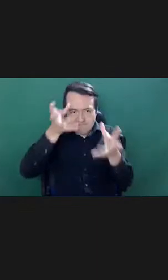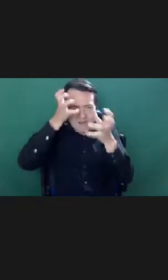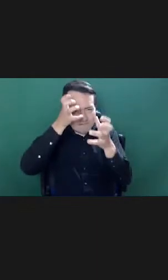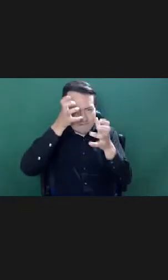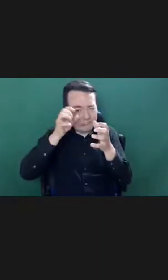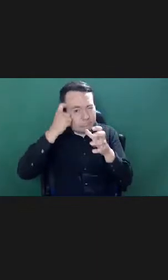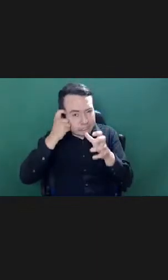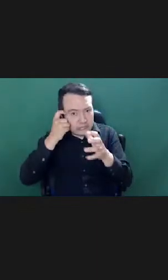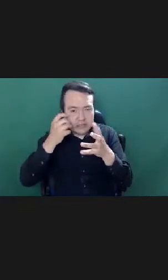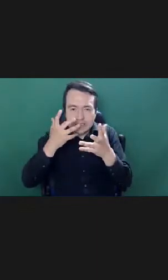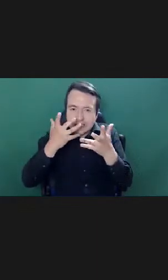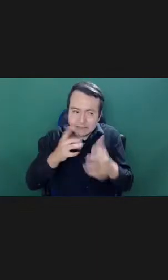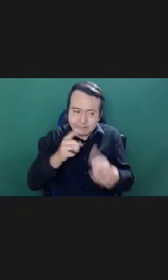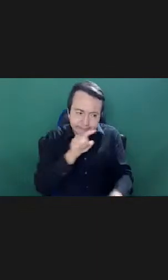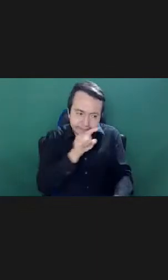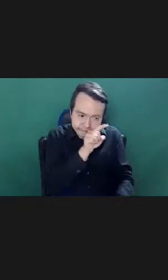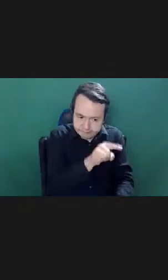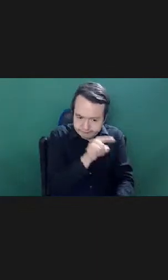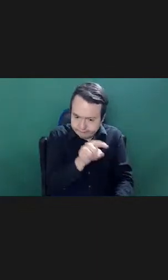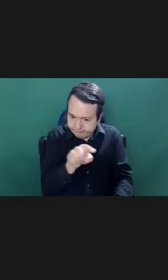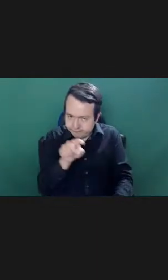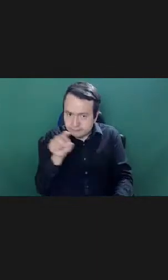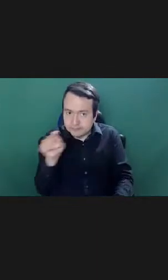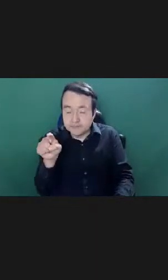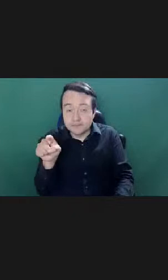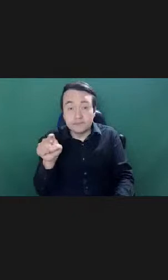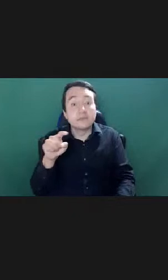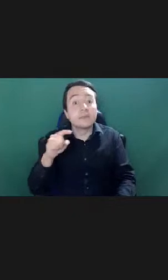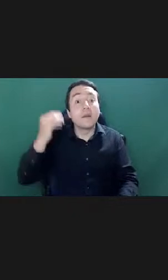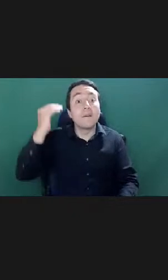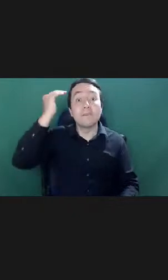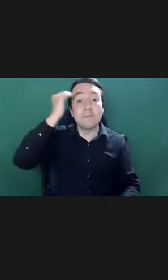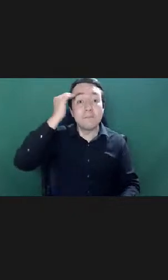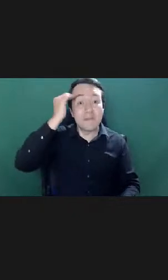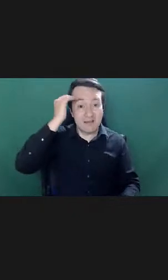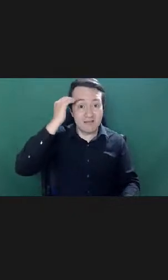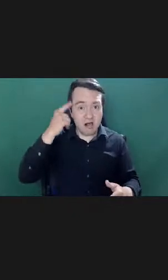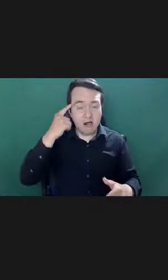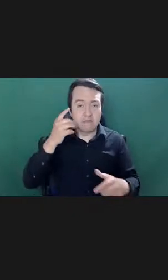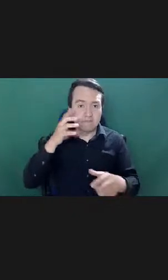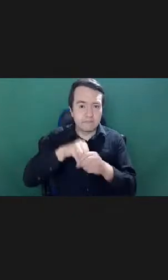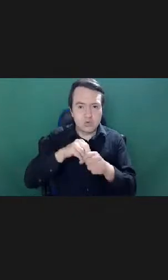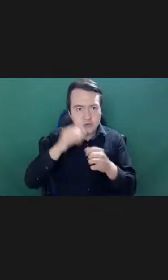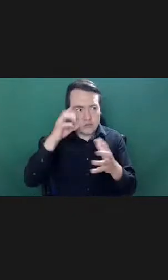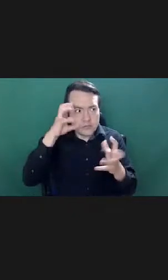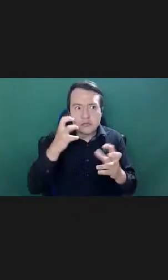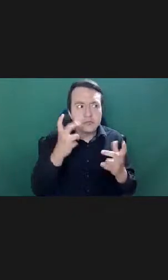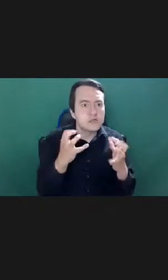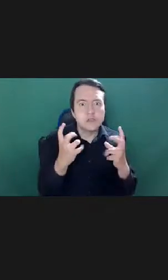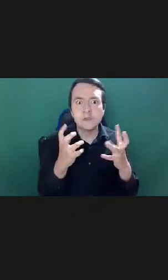disorders, schizophrenia, and bipolar disorder have about a 10% of the burden throughout the working years.